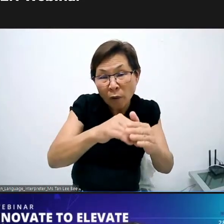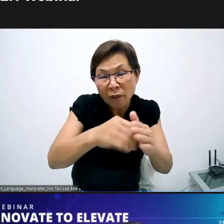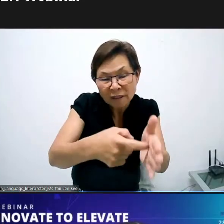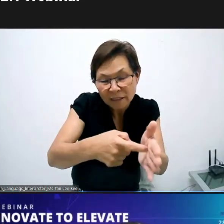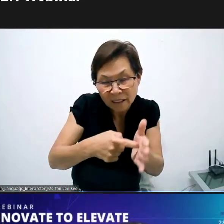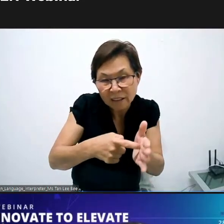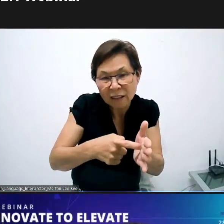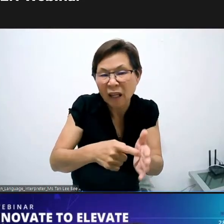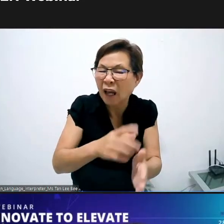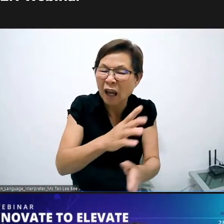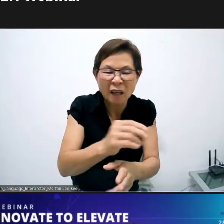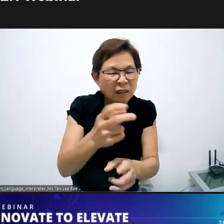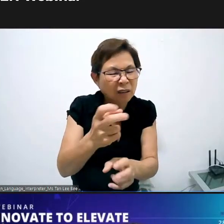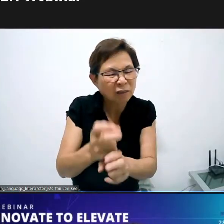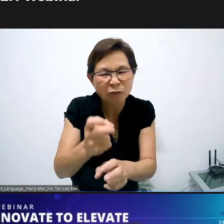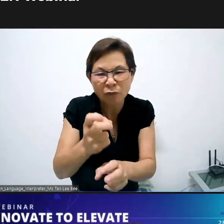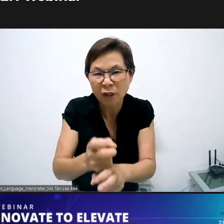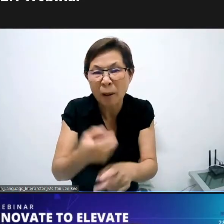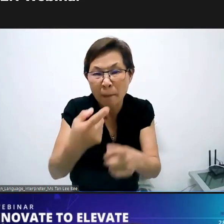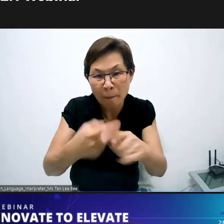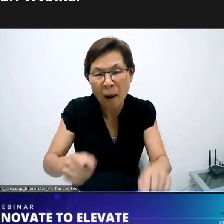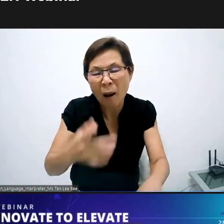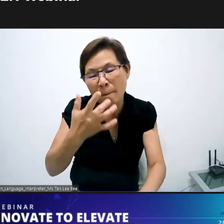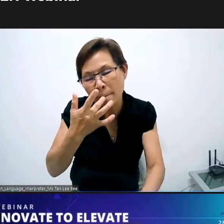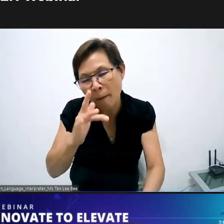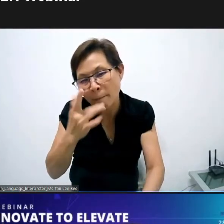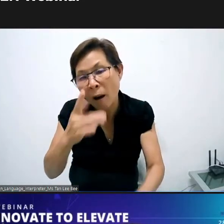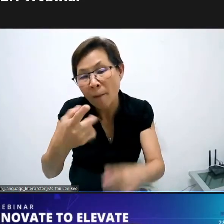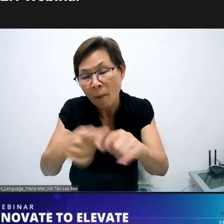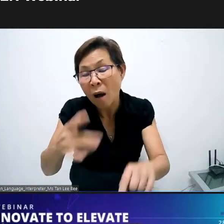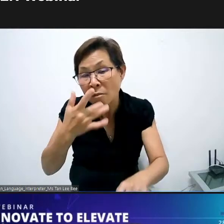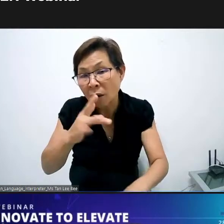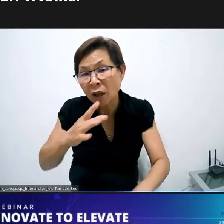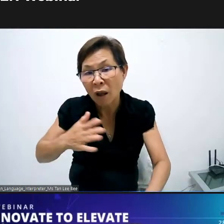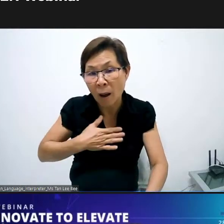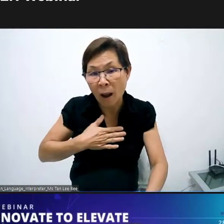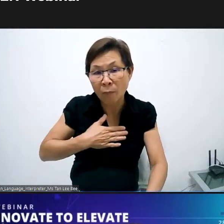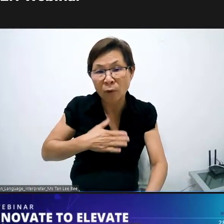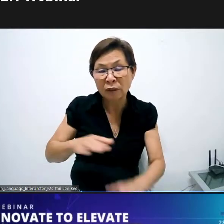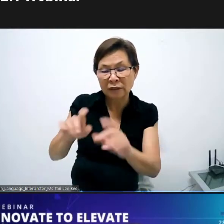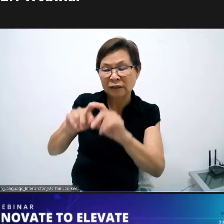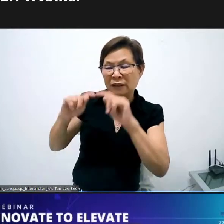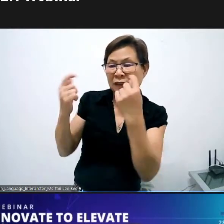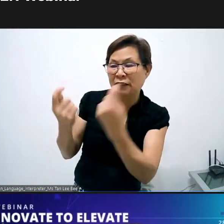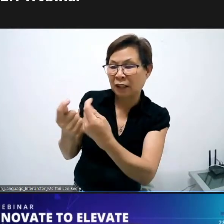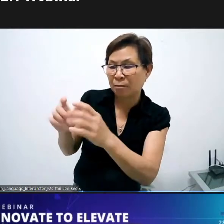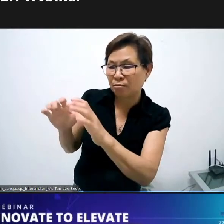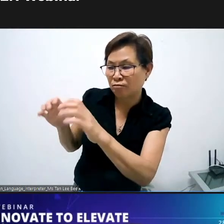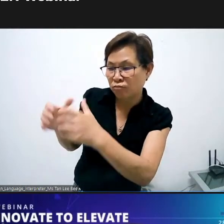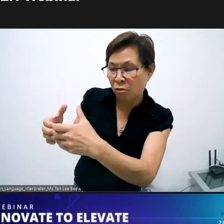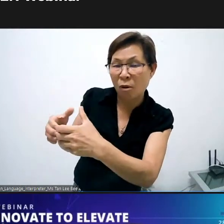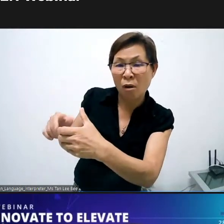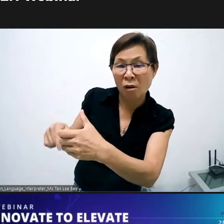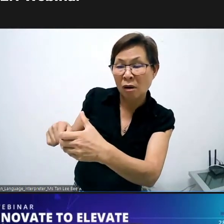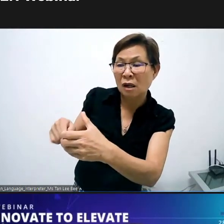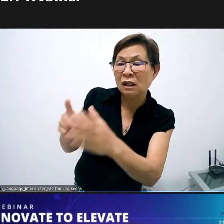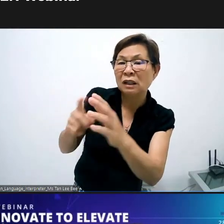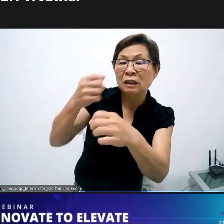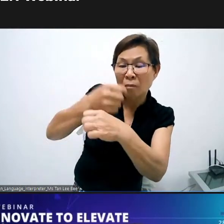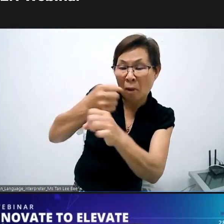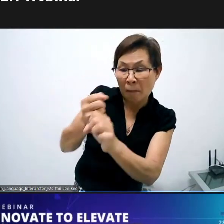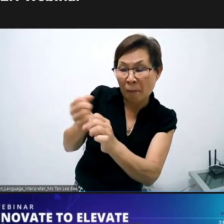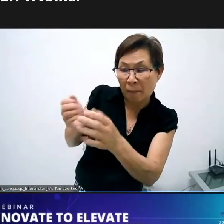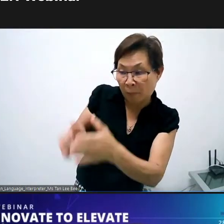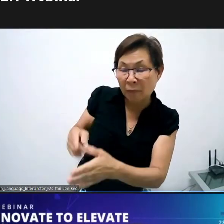easy. But luckily that our core team, the developer are